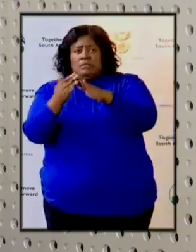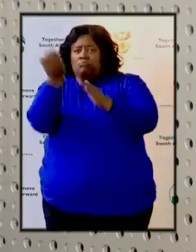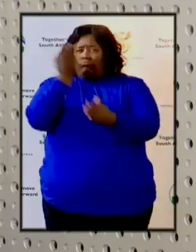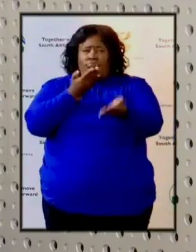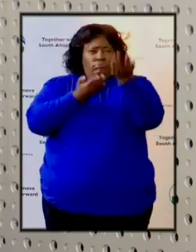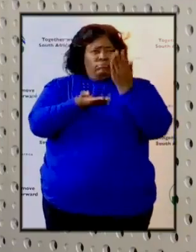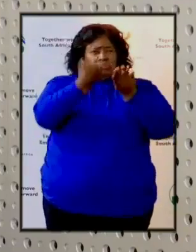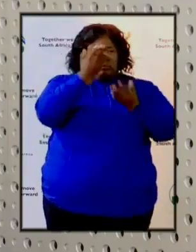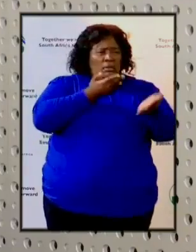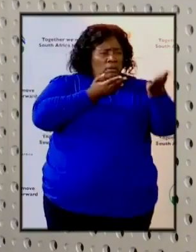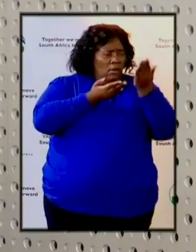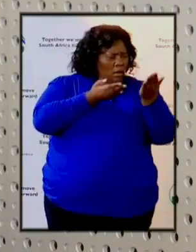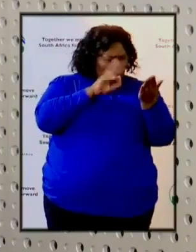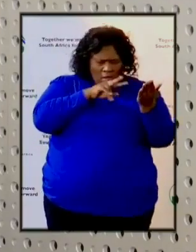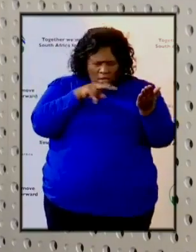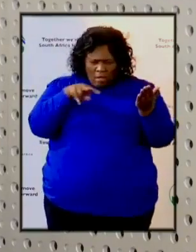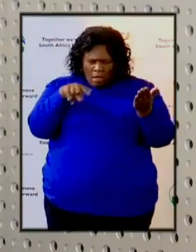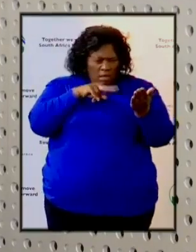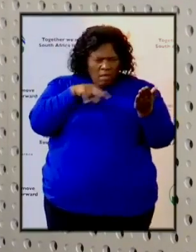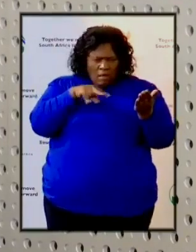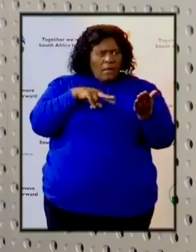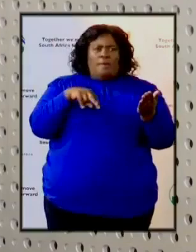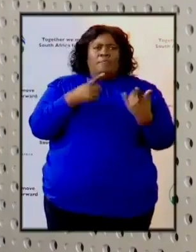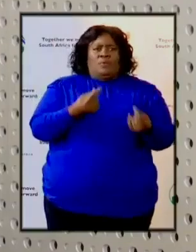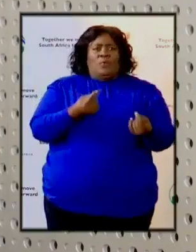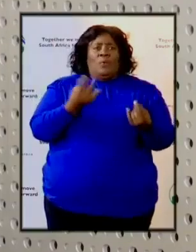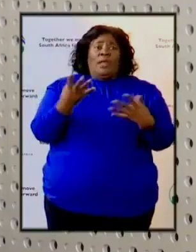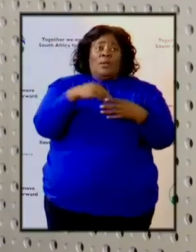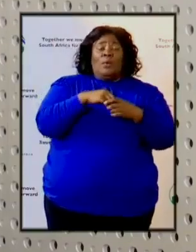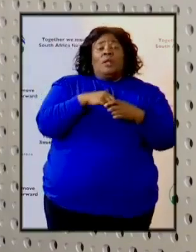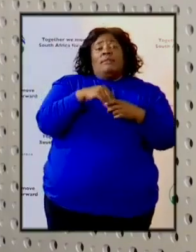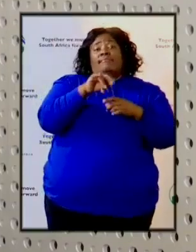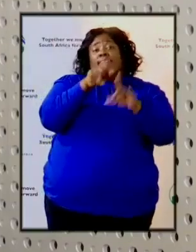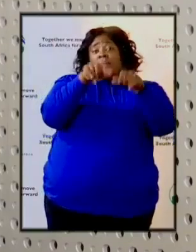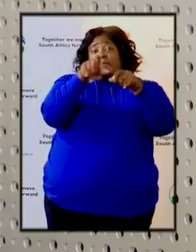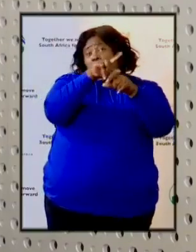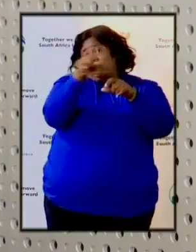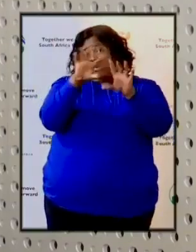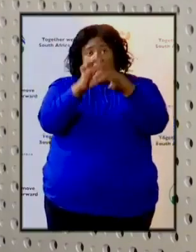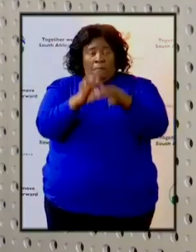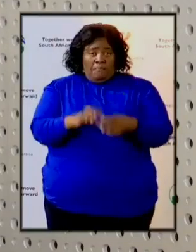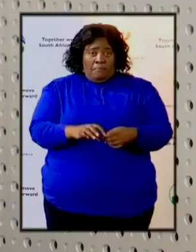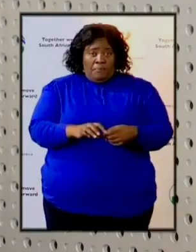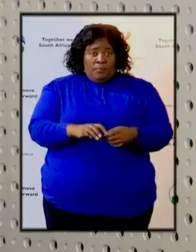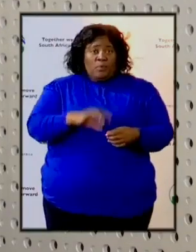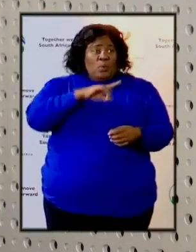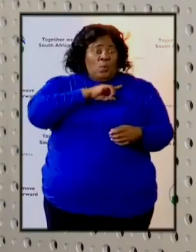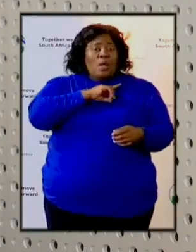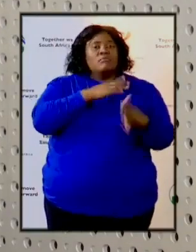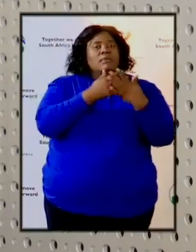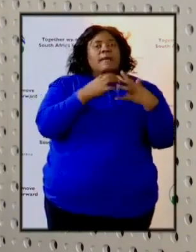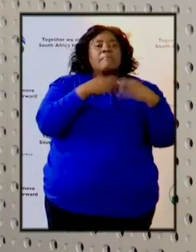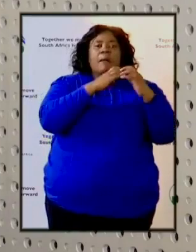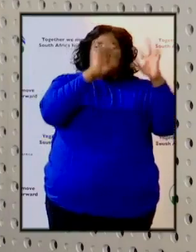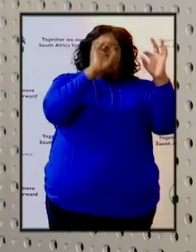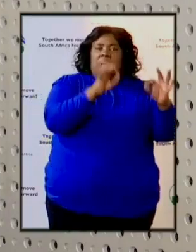worker representative sector, including our public, so that we come with this product